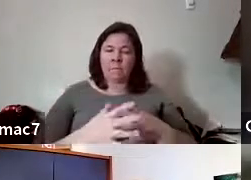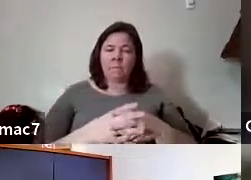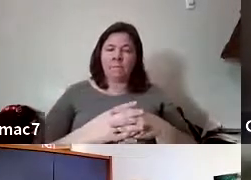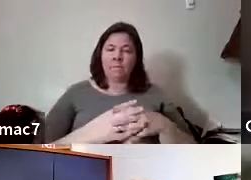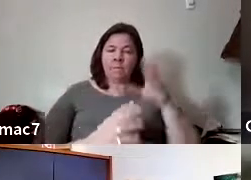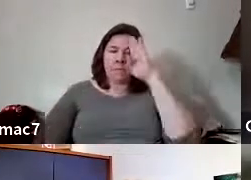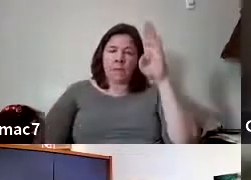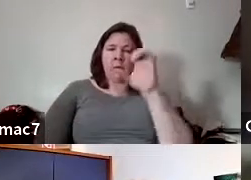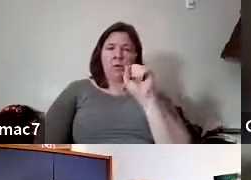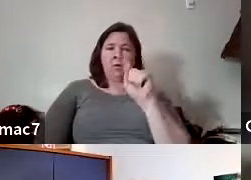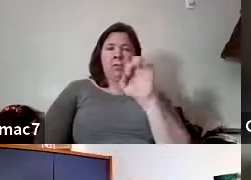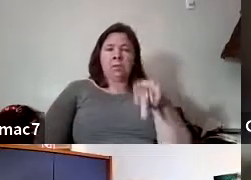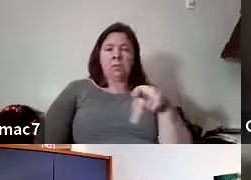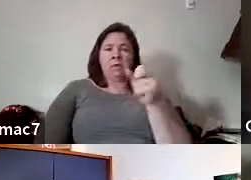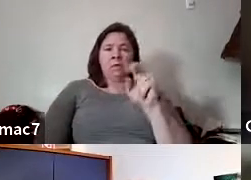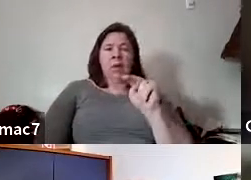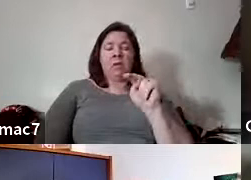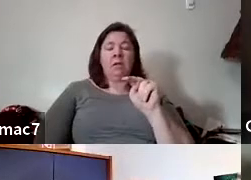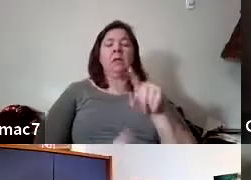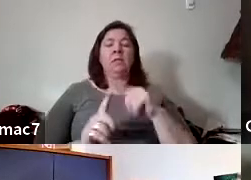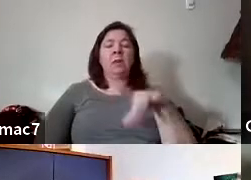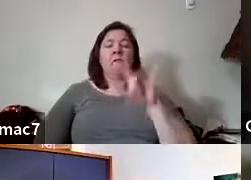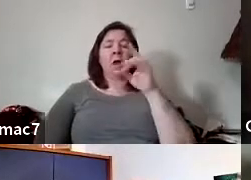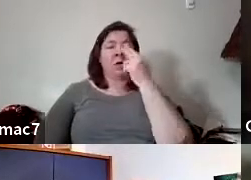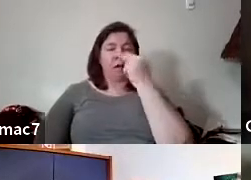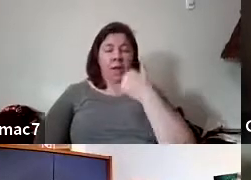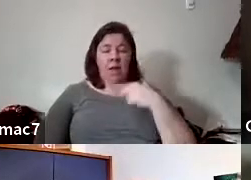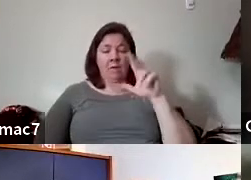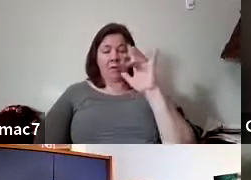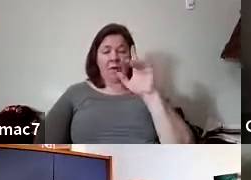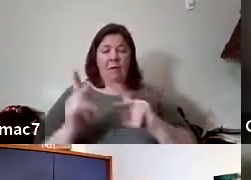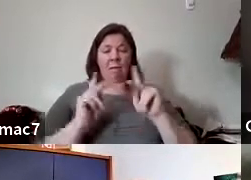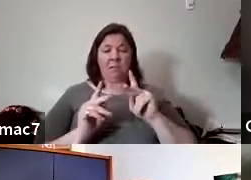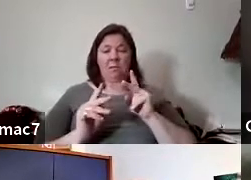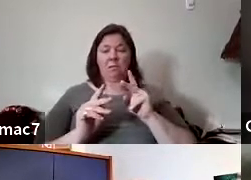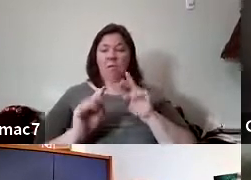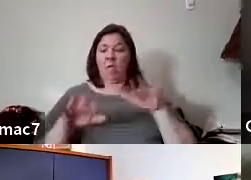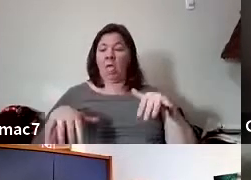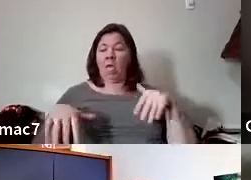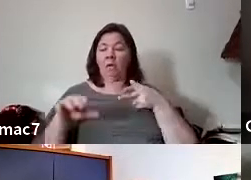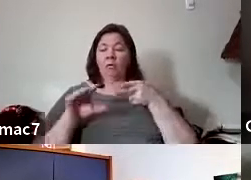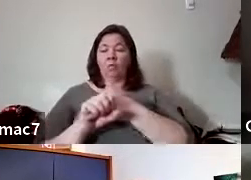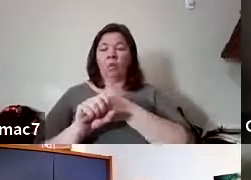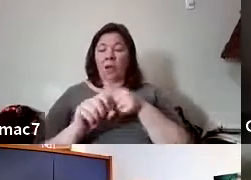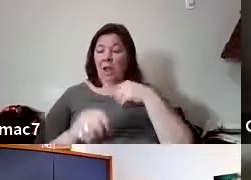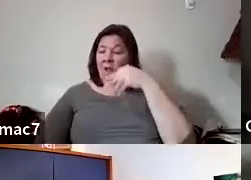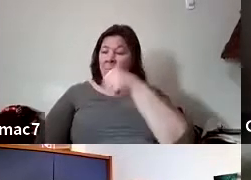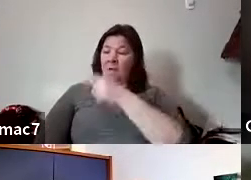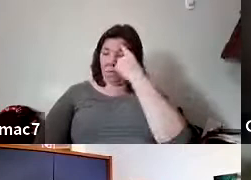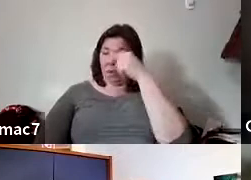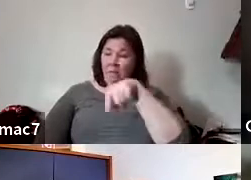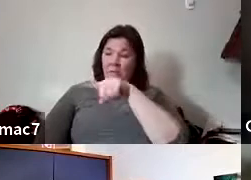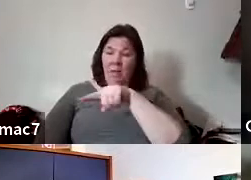Hello, Stefan. You might find this funny. I've got 25 pending. I send them a mail that I was going to pay their